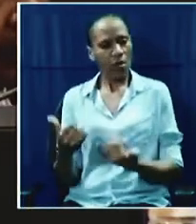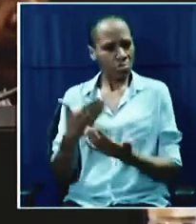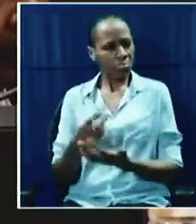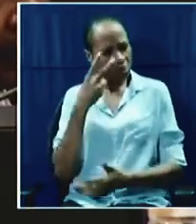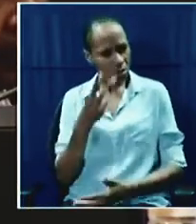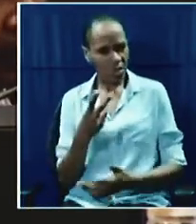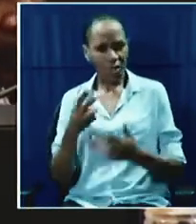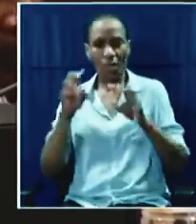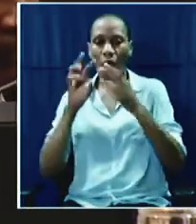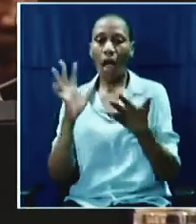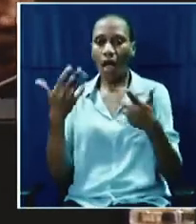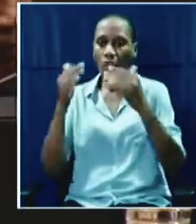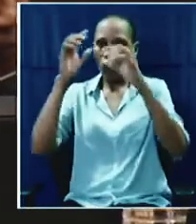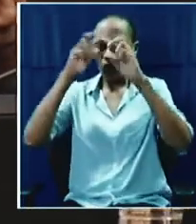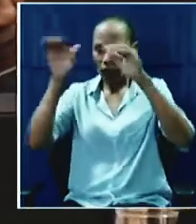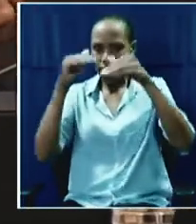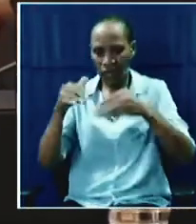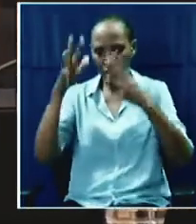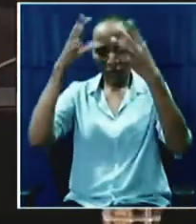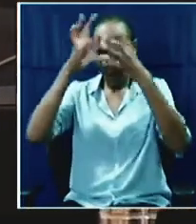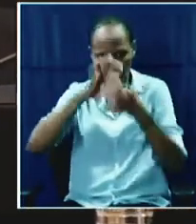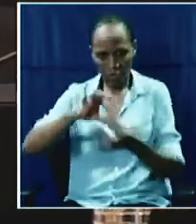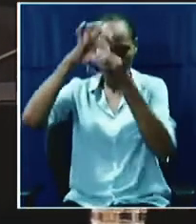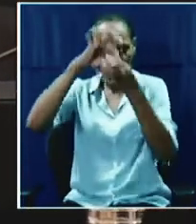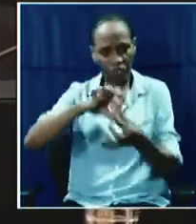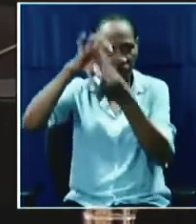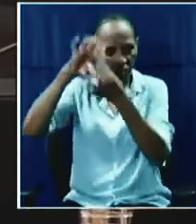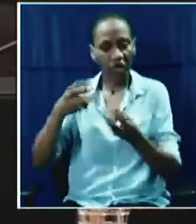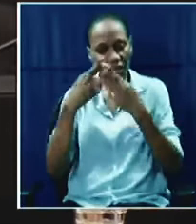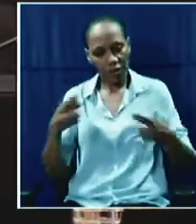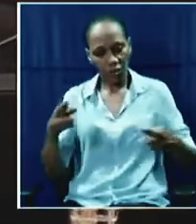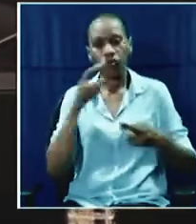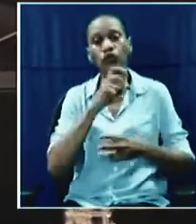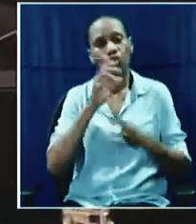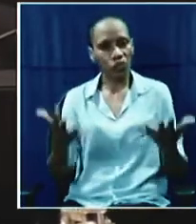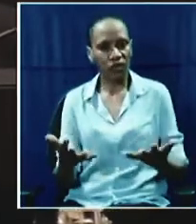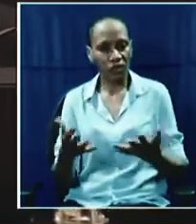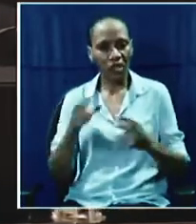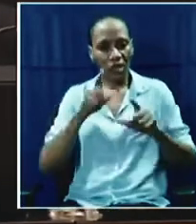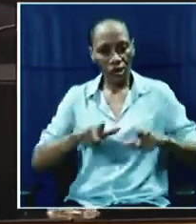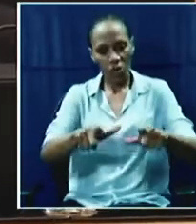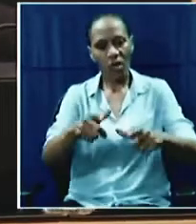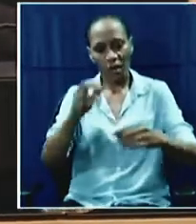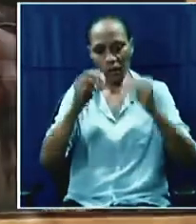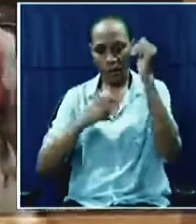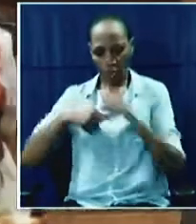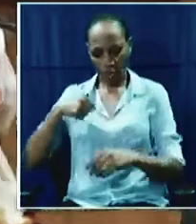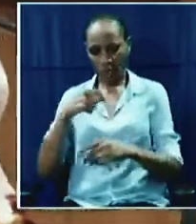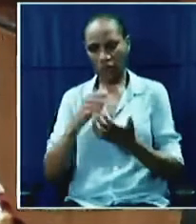up interventions while sharing scarce resources and expertise amongst local